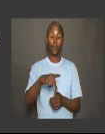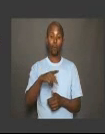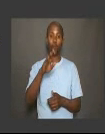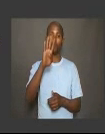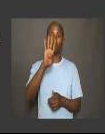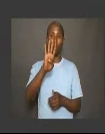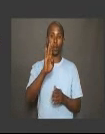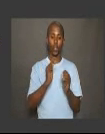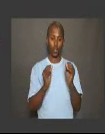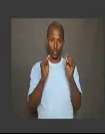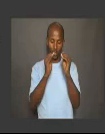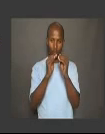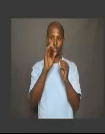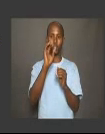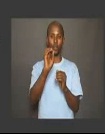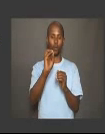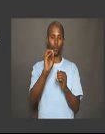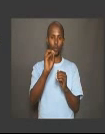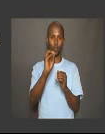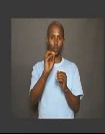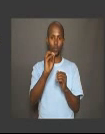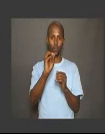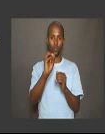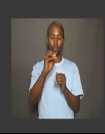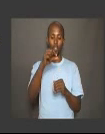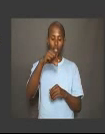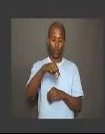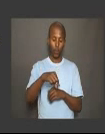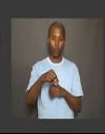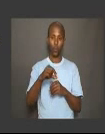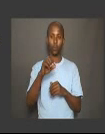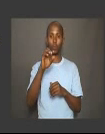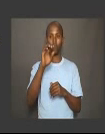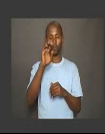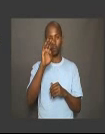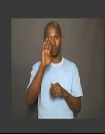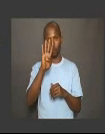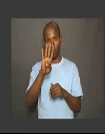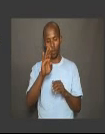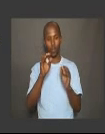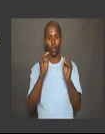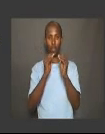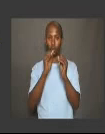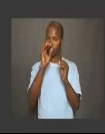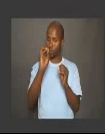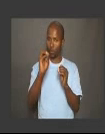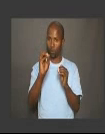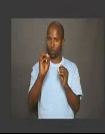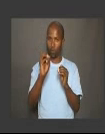P of 4 equals 0, as does Q of 4.